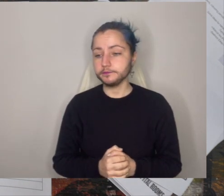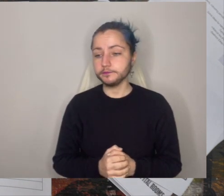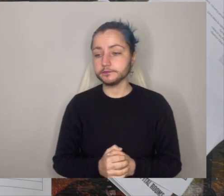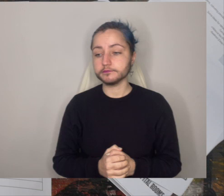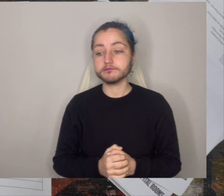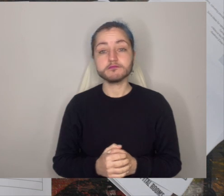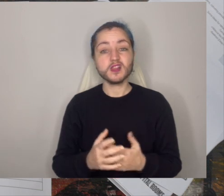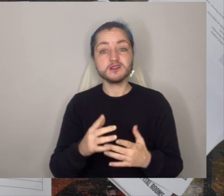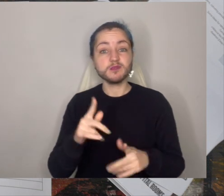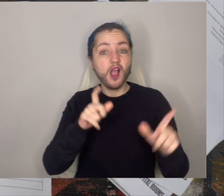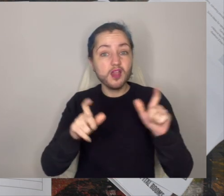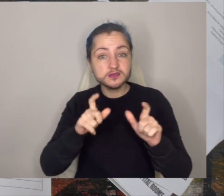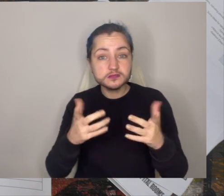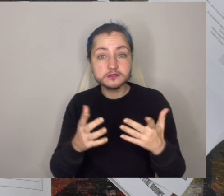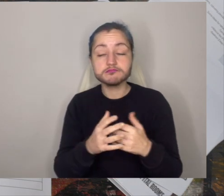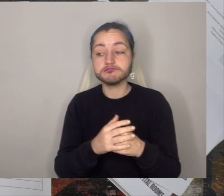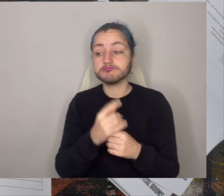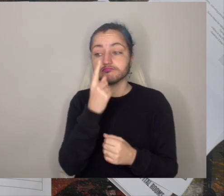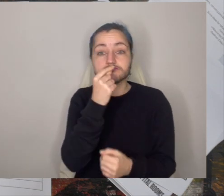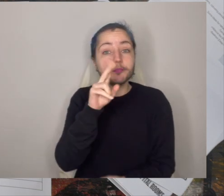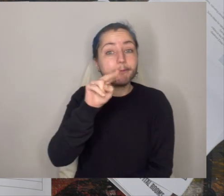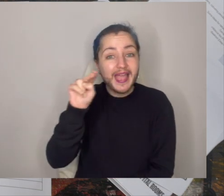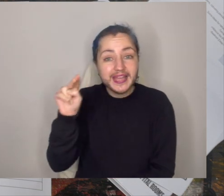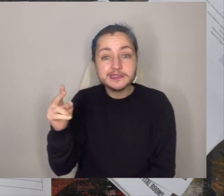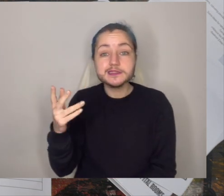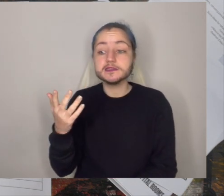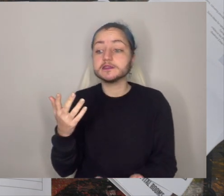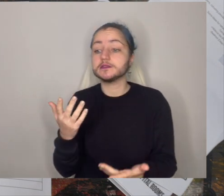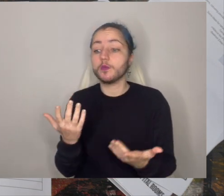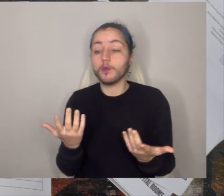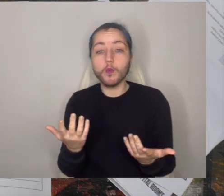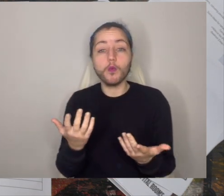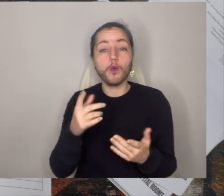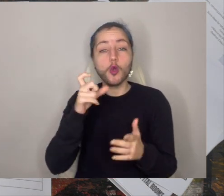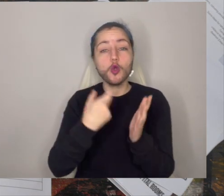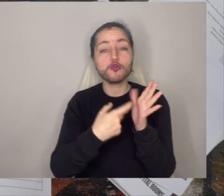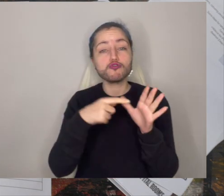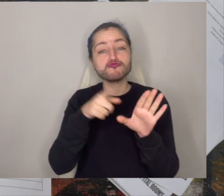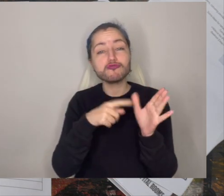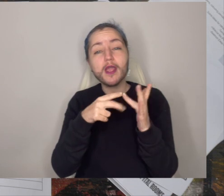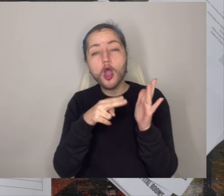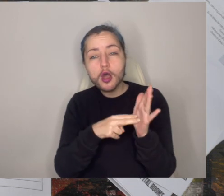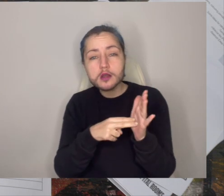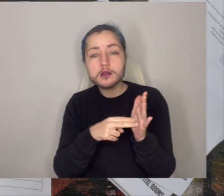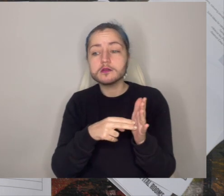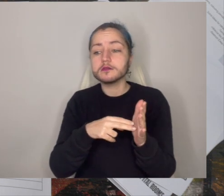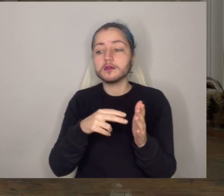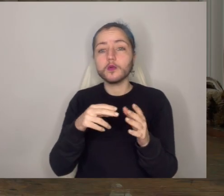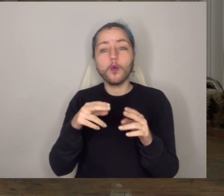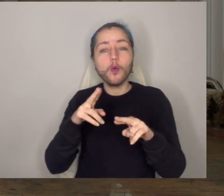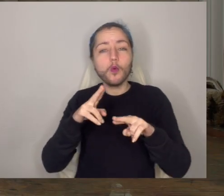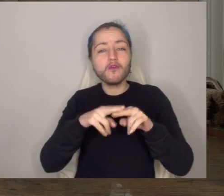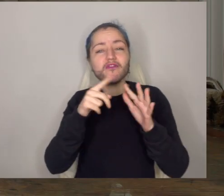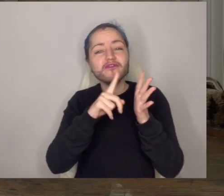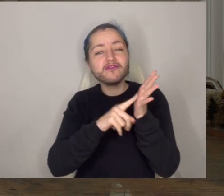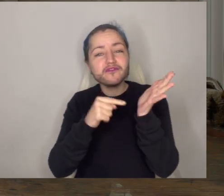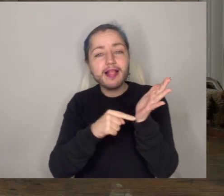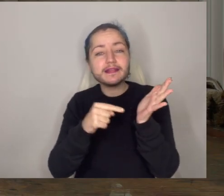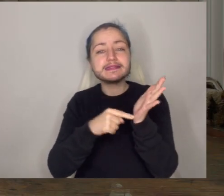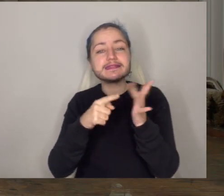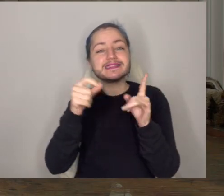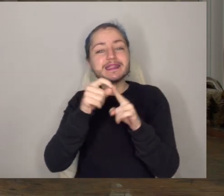something to colour with. So you can use paints, or you can use crayons or felt tips, or any kind of